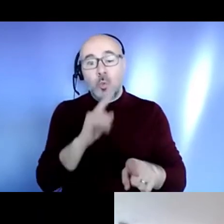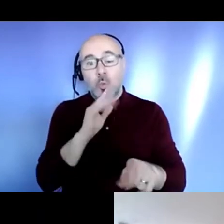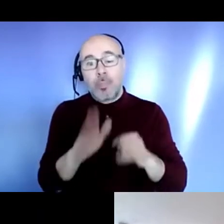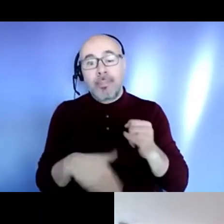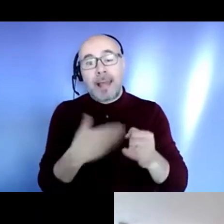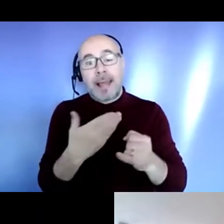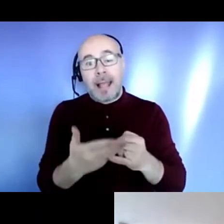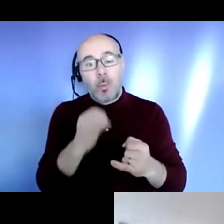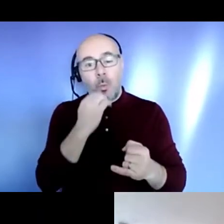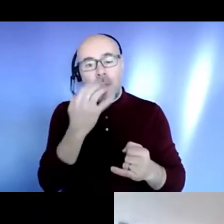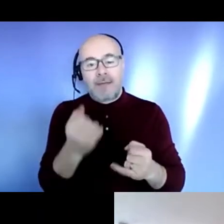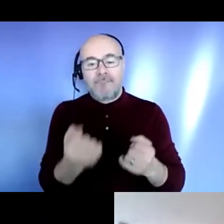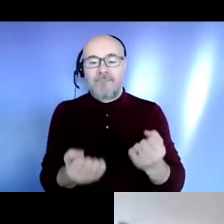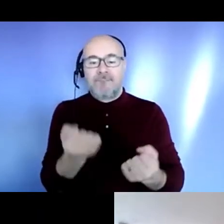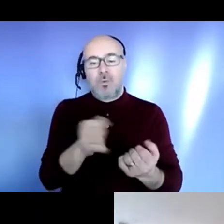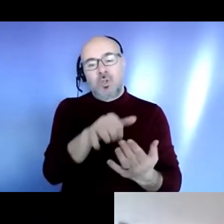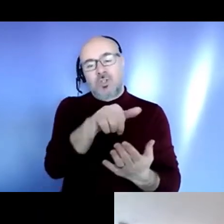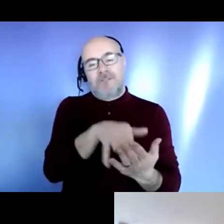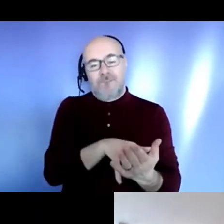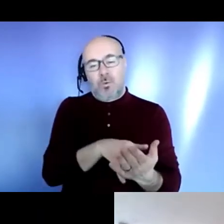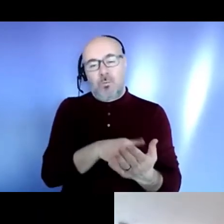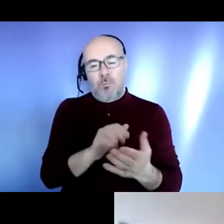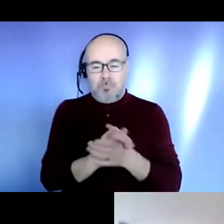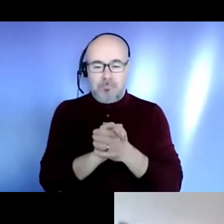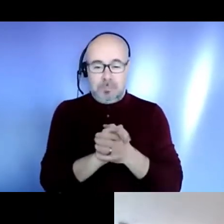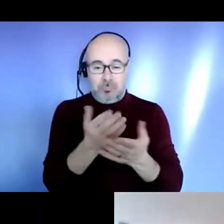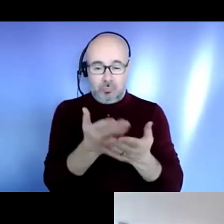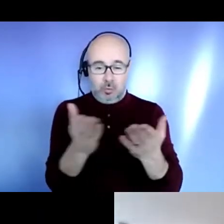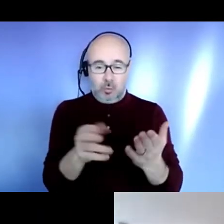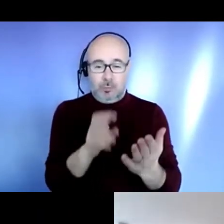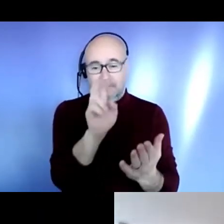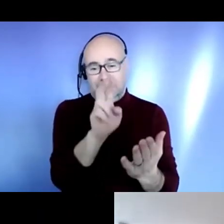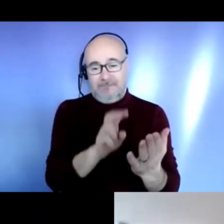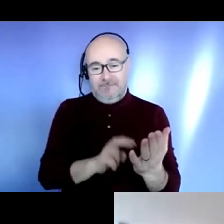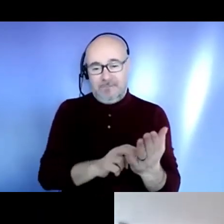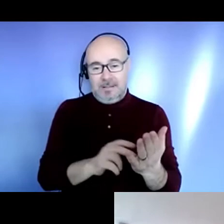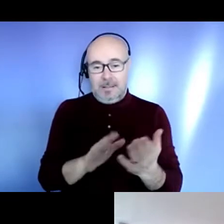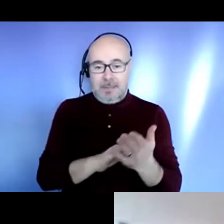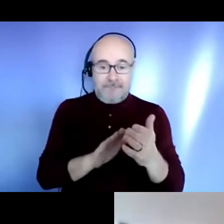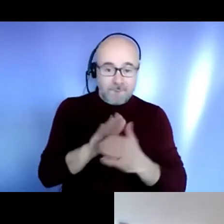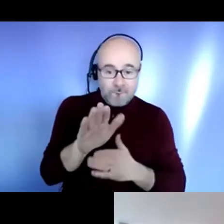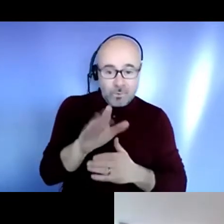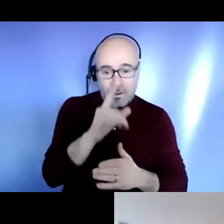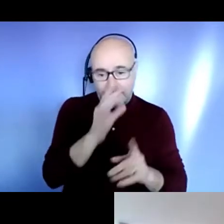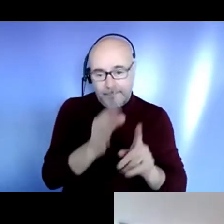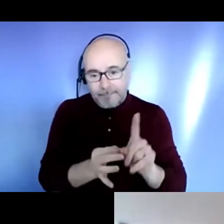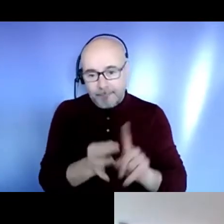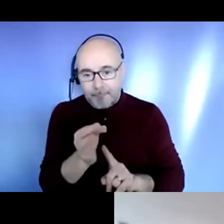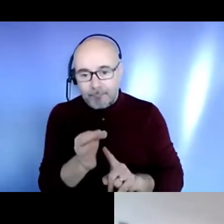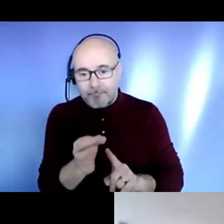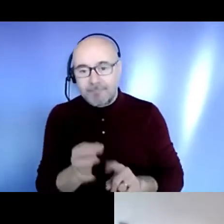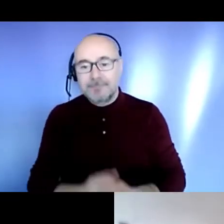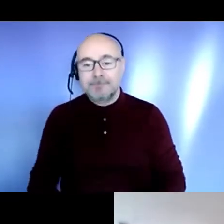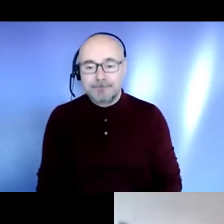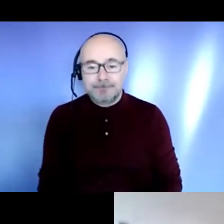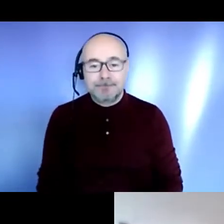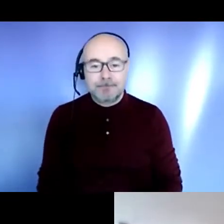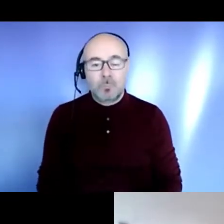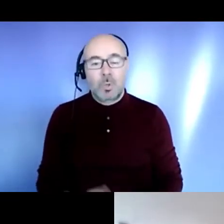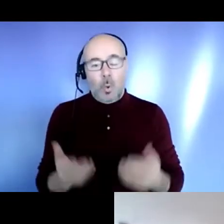hopefully help us improve the experience for future webinars. Okay, so just to set then today in